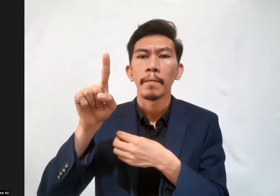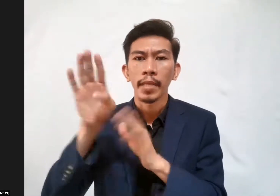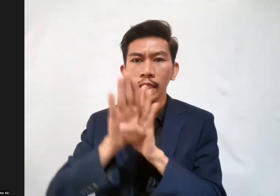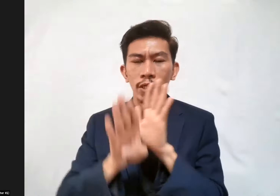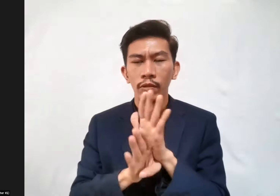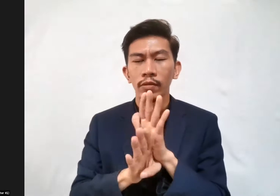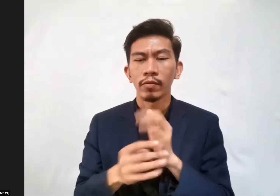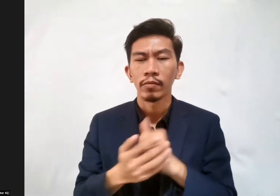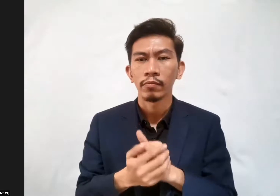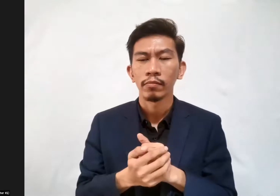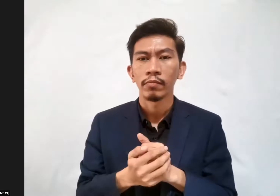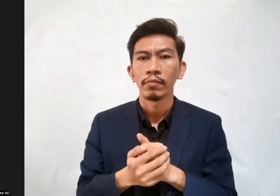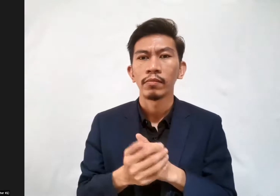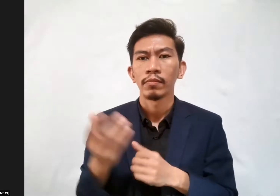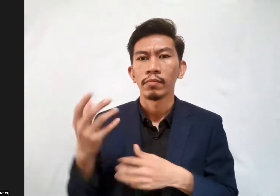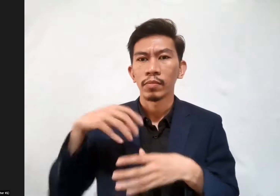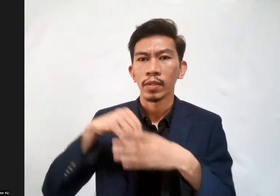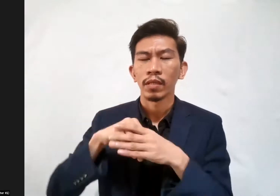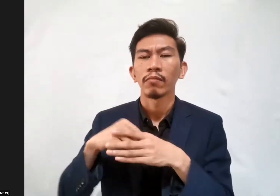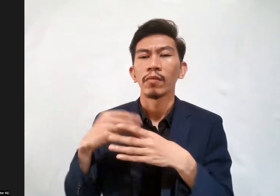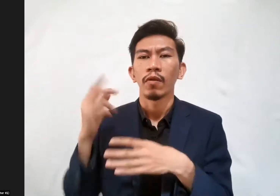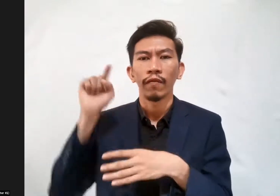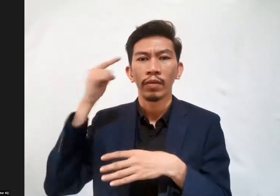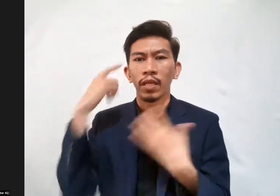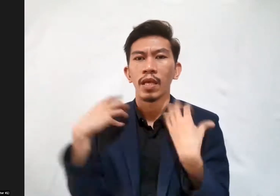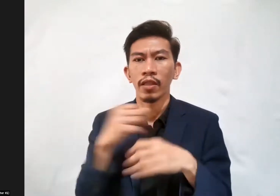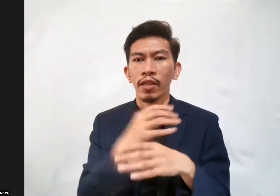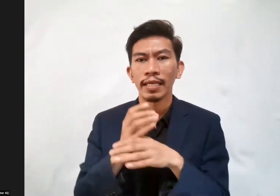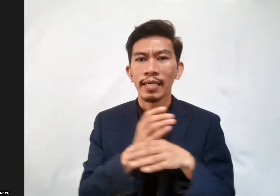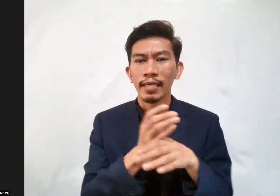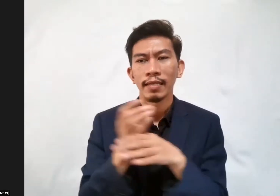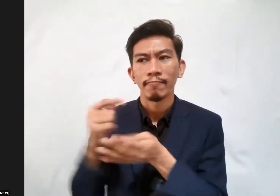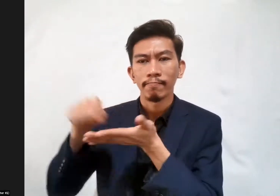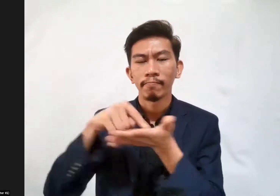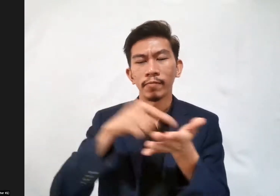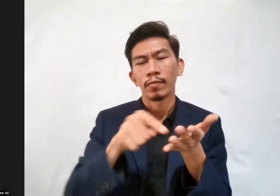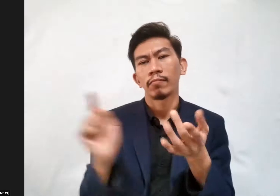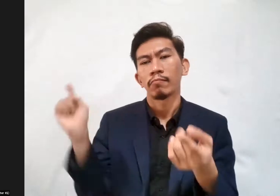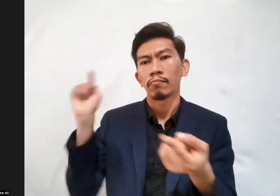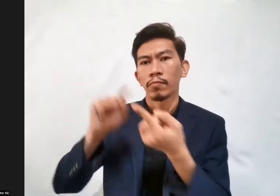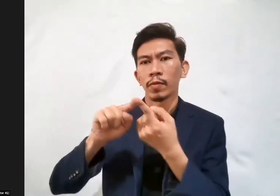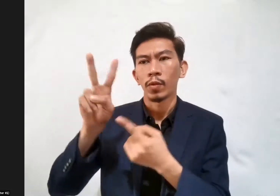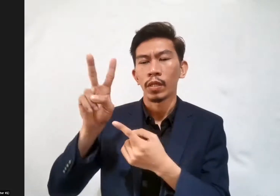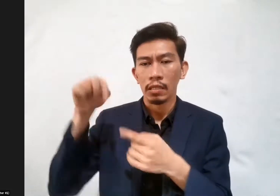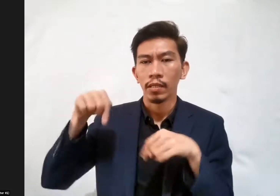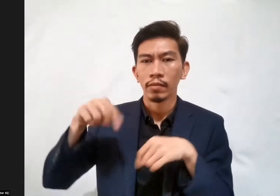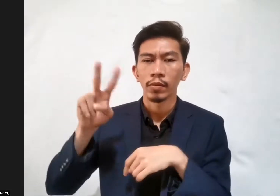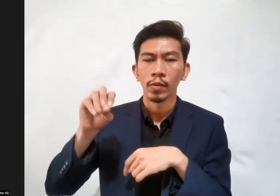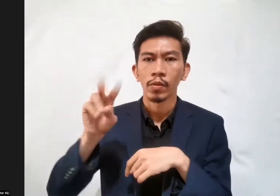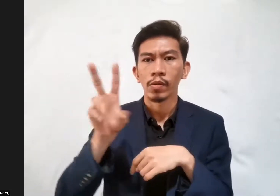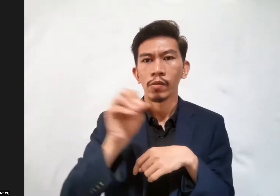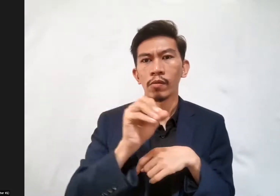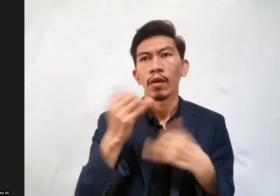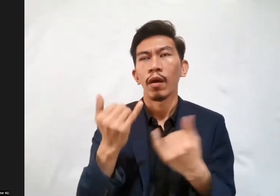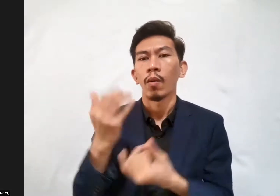crisis in government healthcare spending in the year 2020. Raising the share of health costs covered